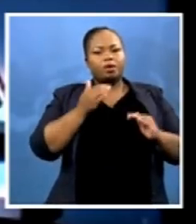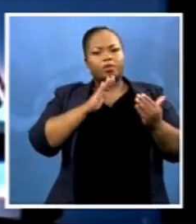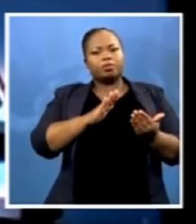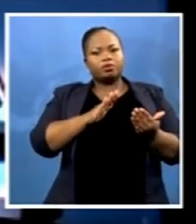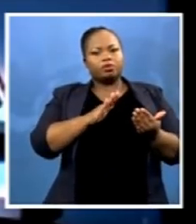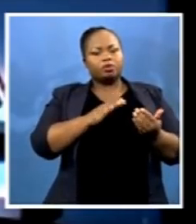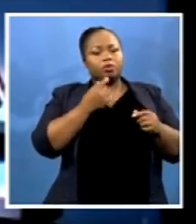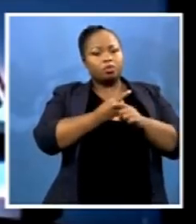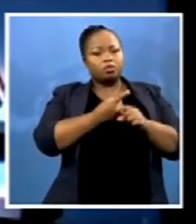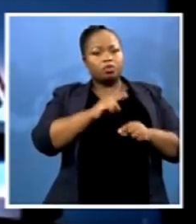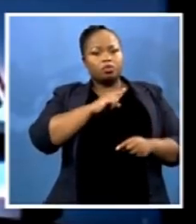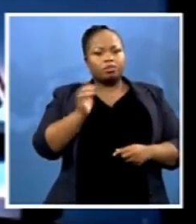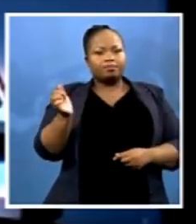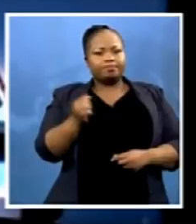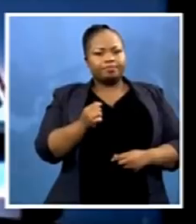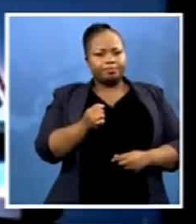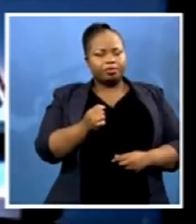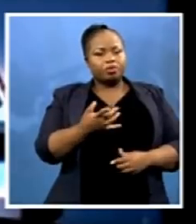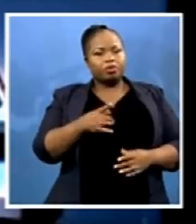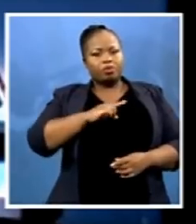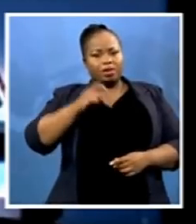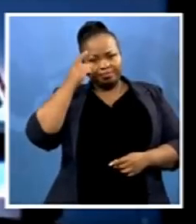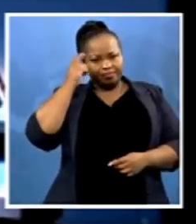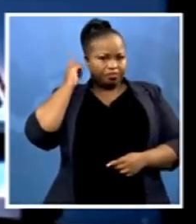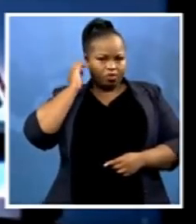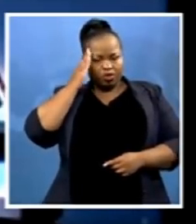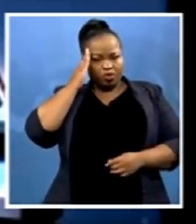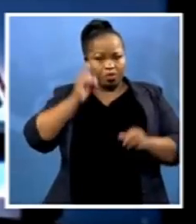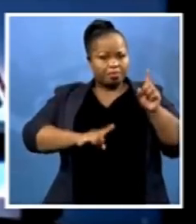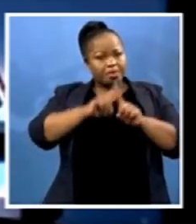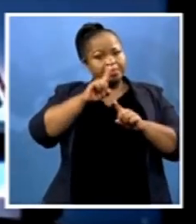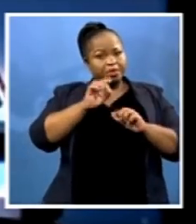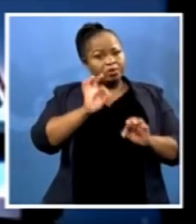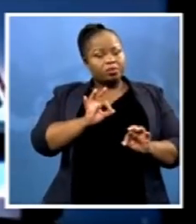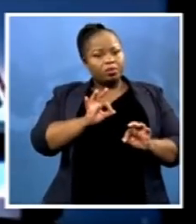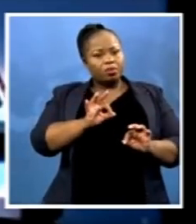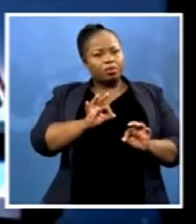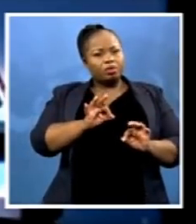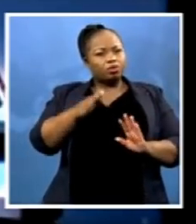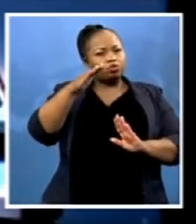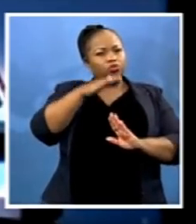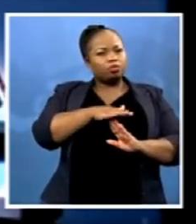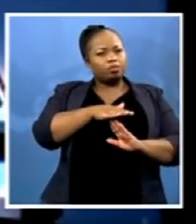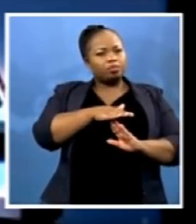as notably successful. Is that coming at the cost of tackling other diseases?